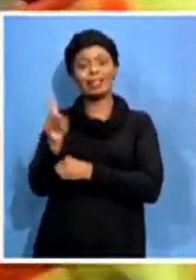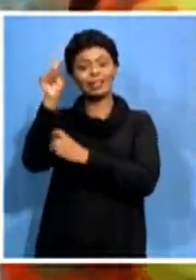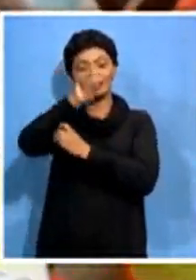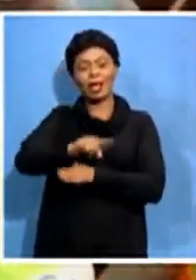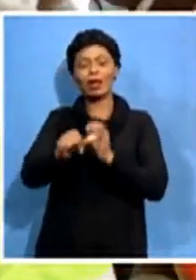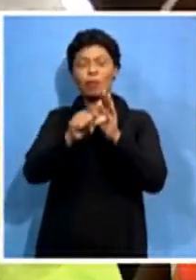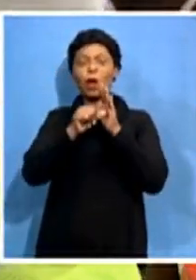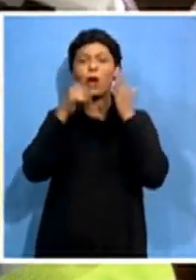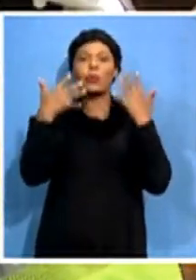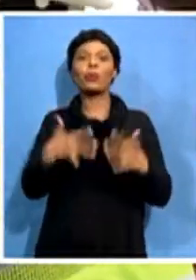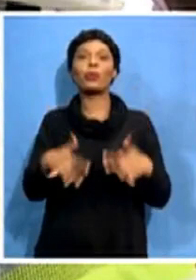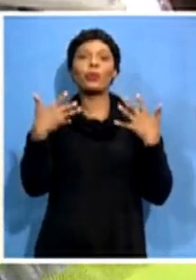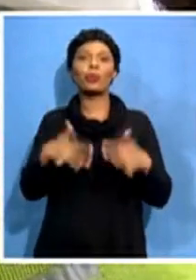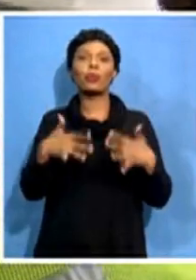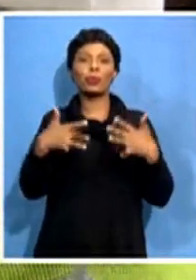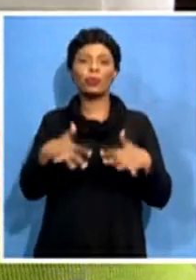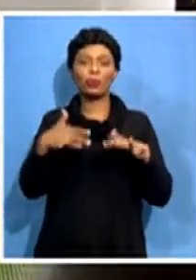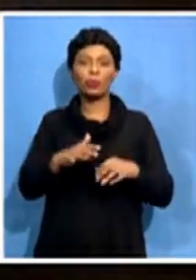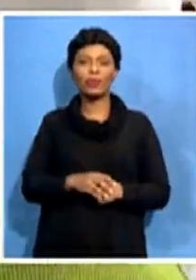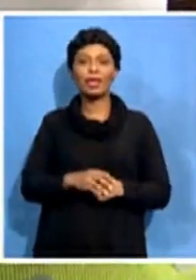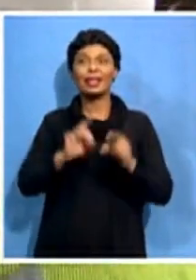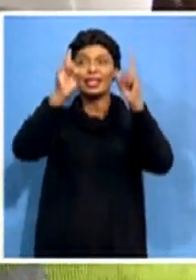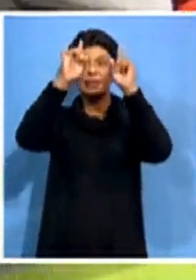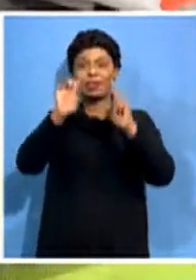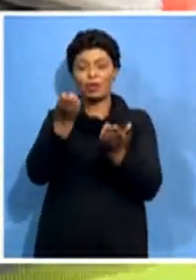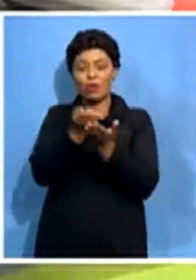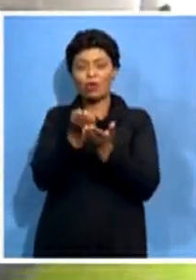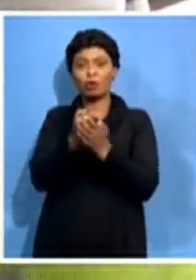special economic zone was launched back in